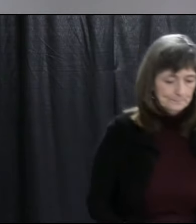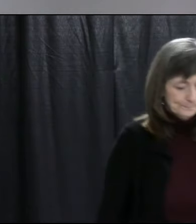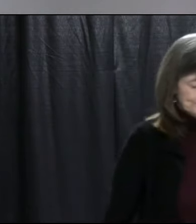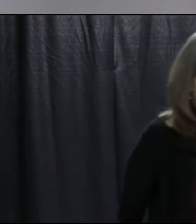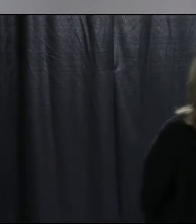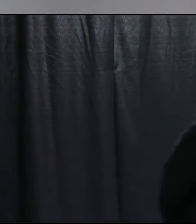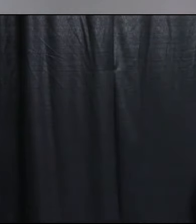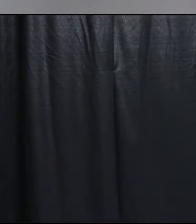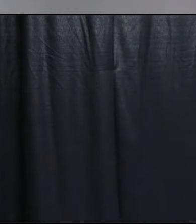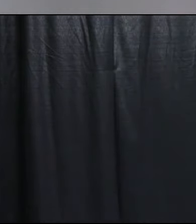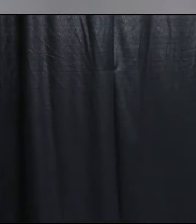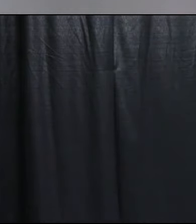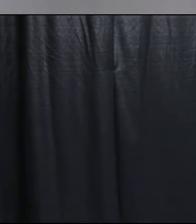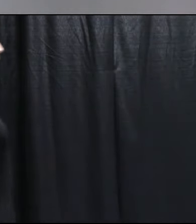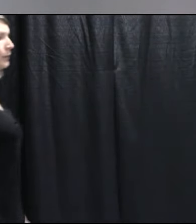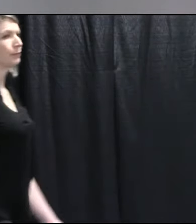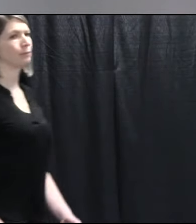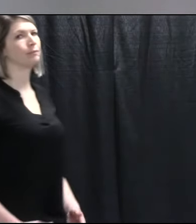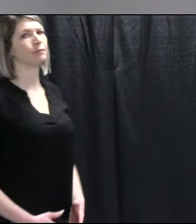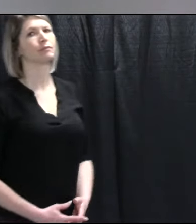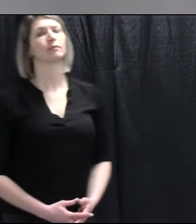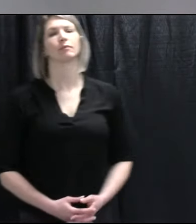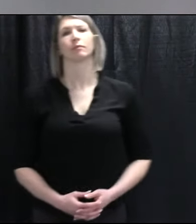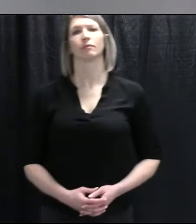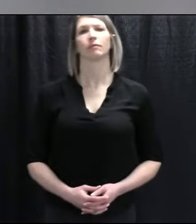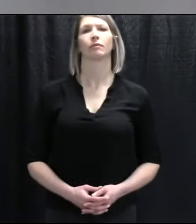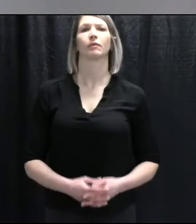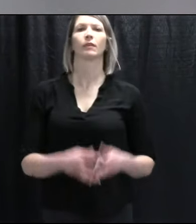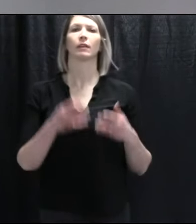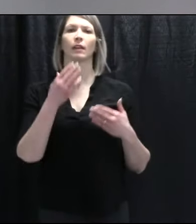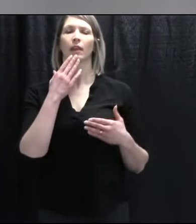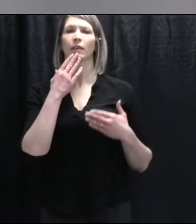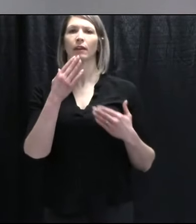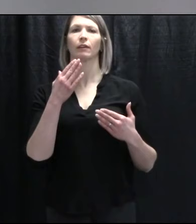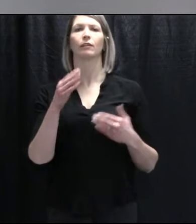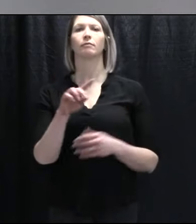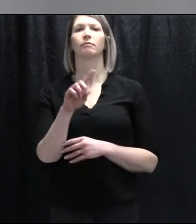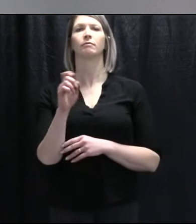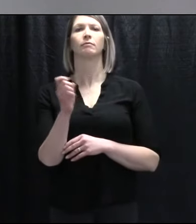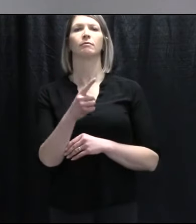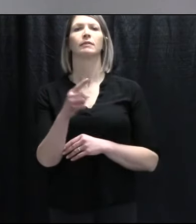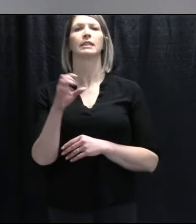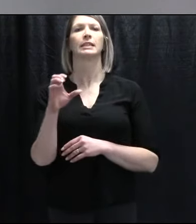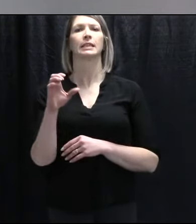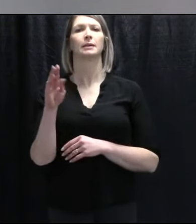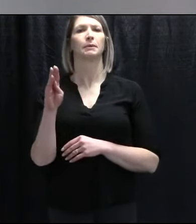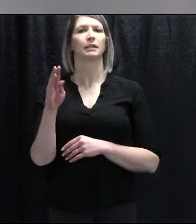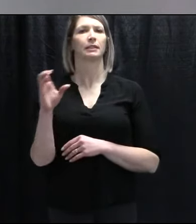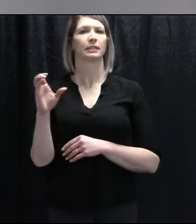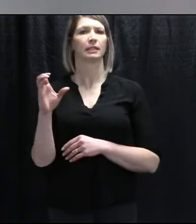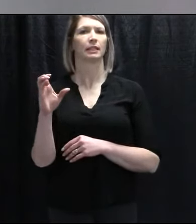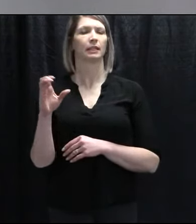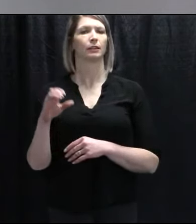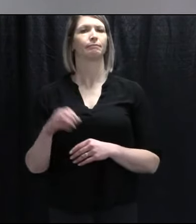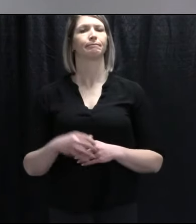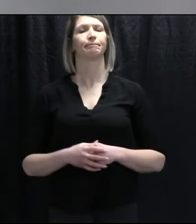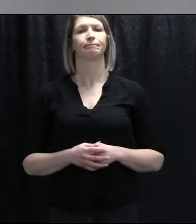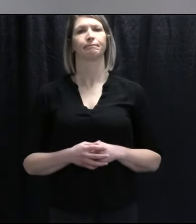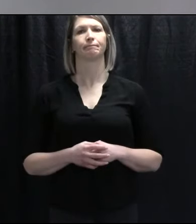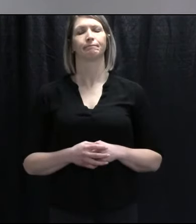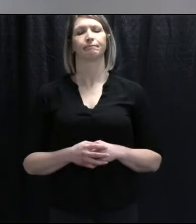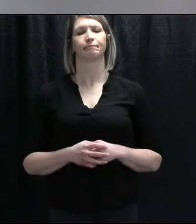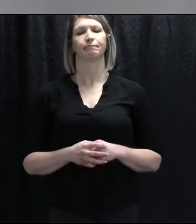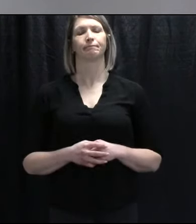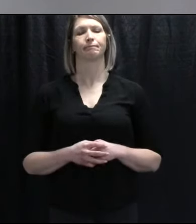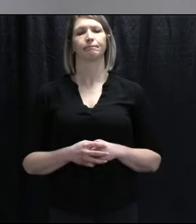Thank you. The next question is from Elizabeth Whitten from CBC Newfoundland and Labrador. Please